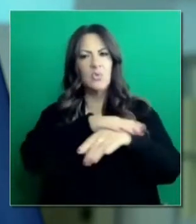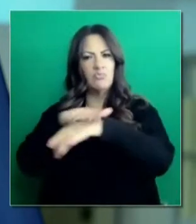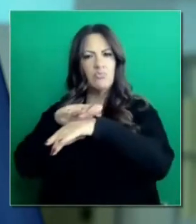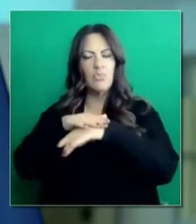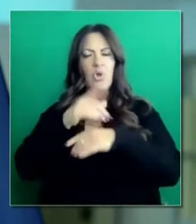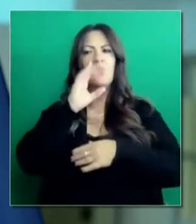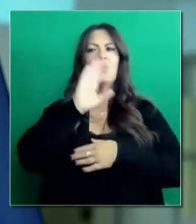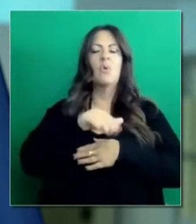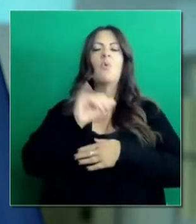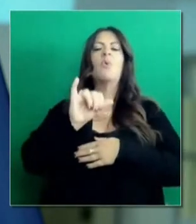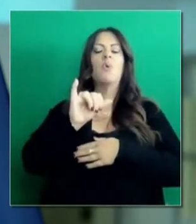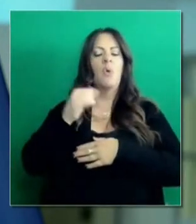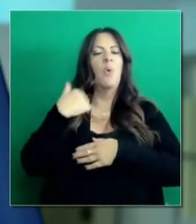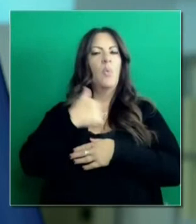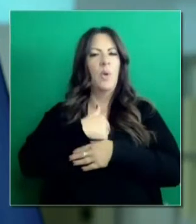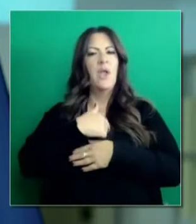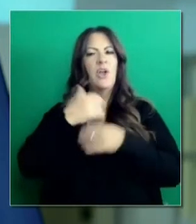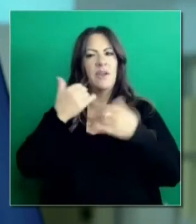direction the state's now moving.